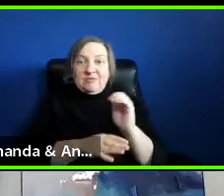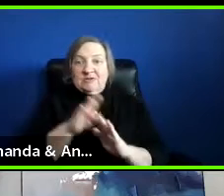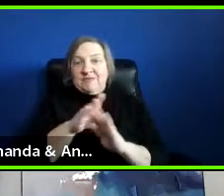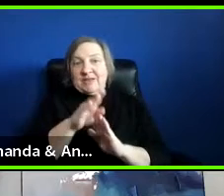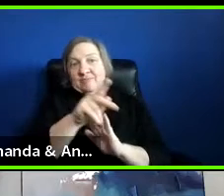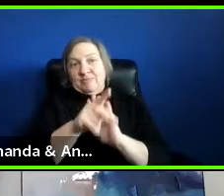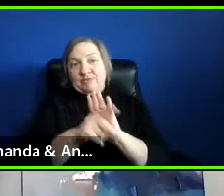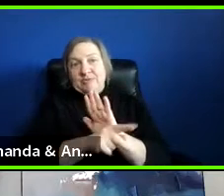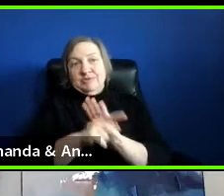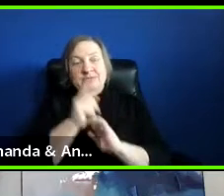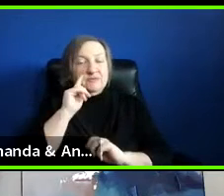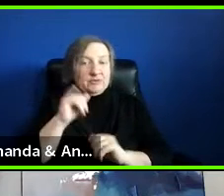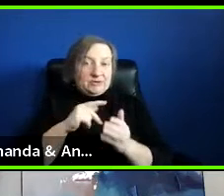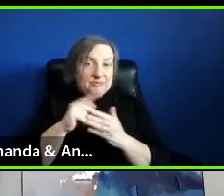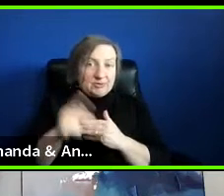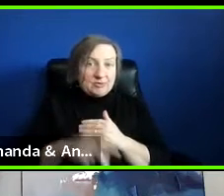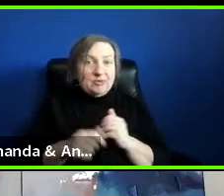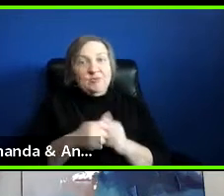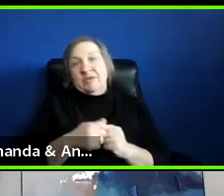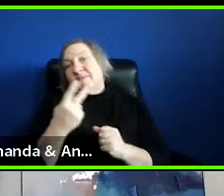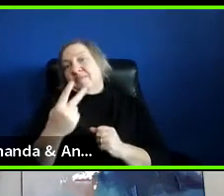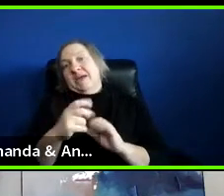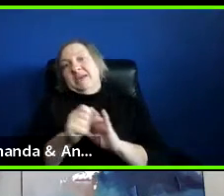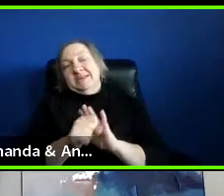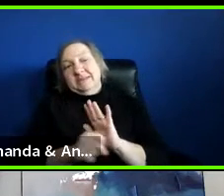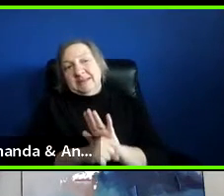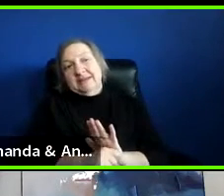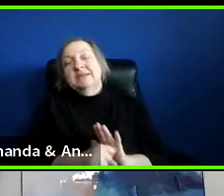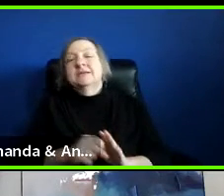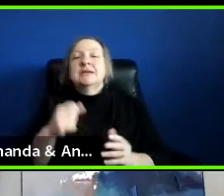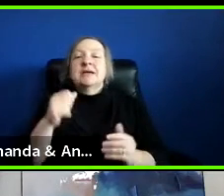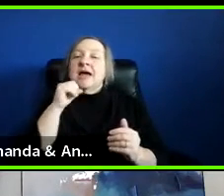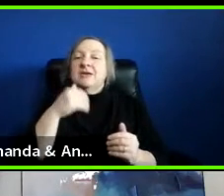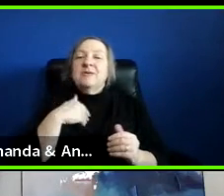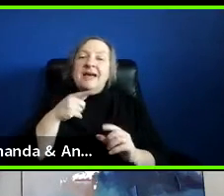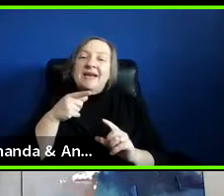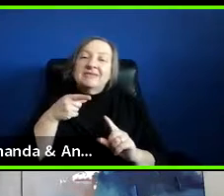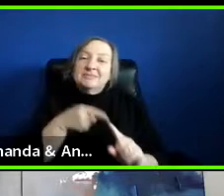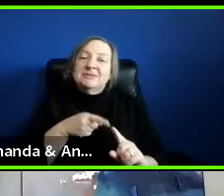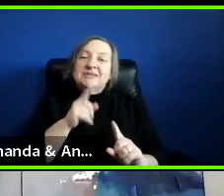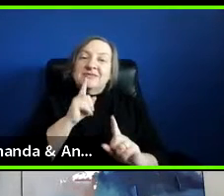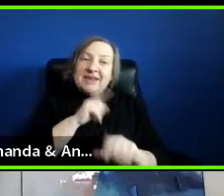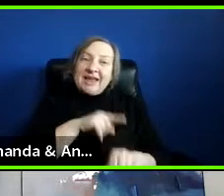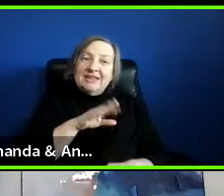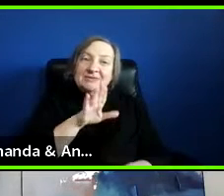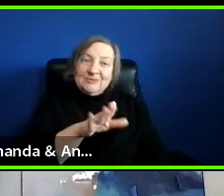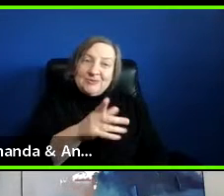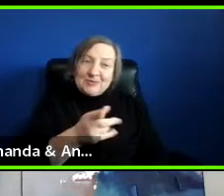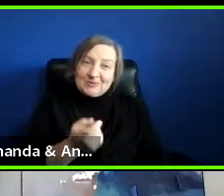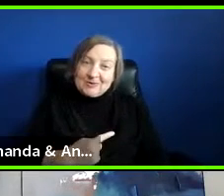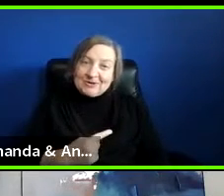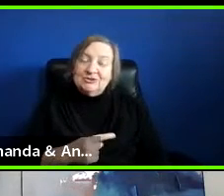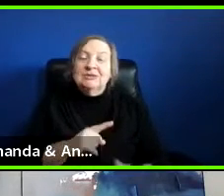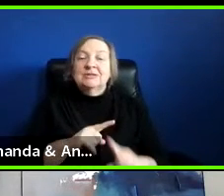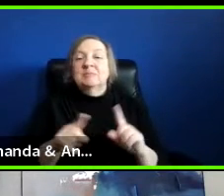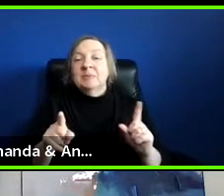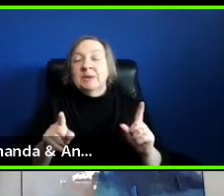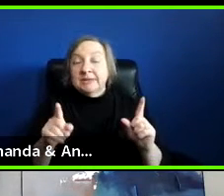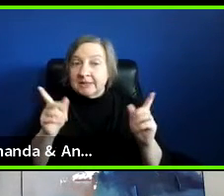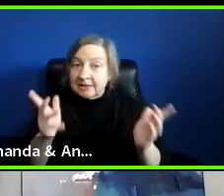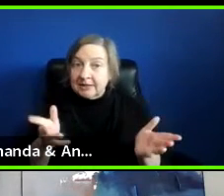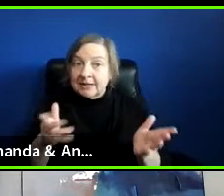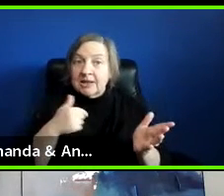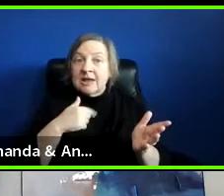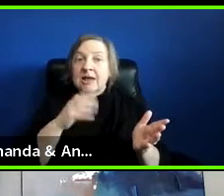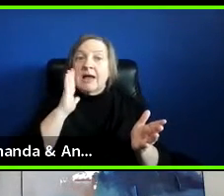this program with the bi-state nature of it. And so, yeah, I don't have the direct answer to your specific question, but I